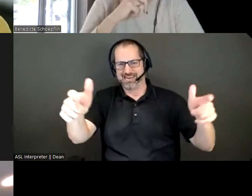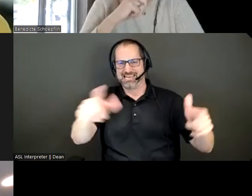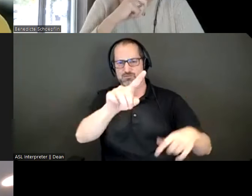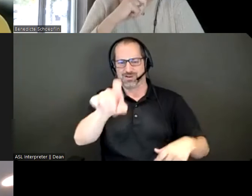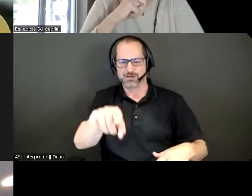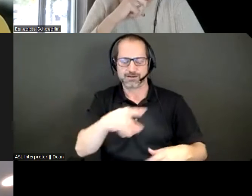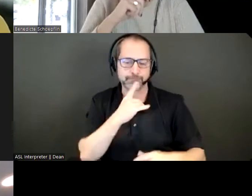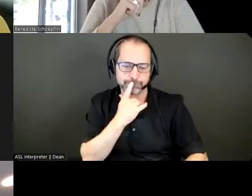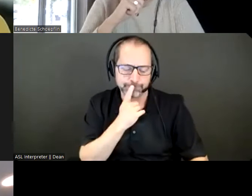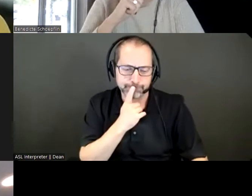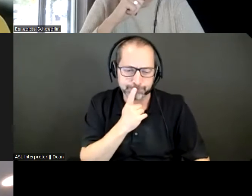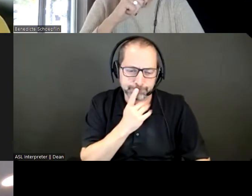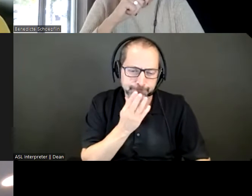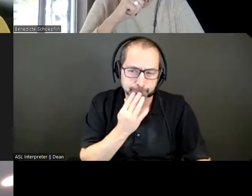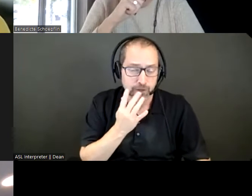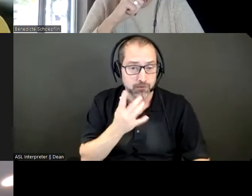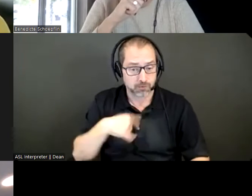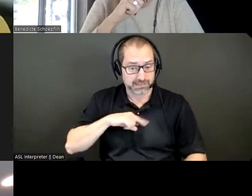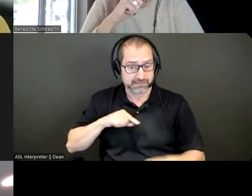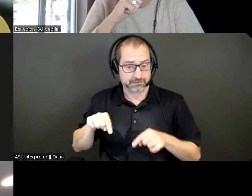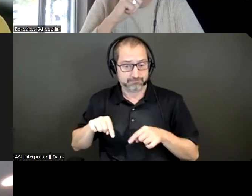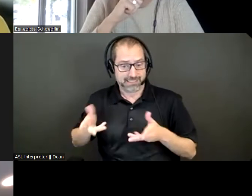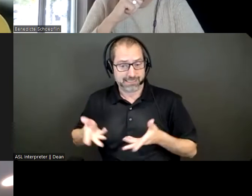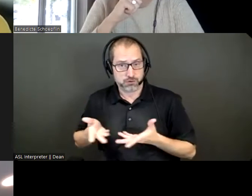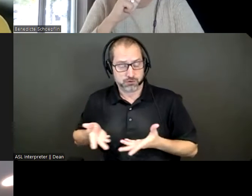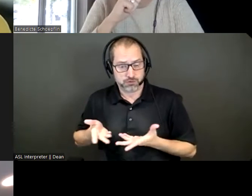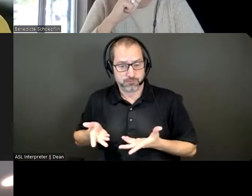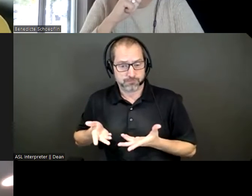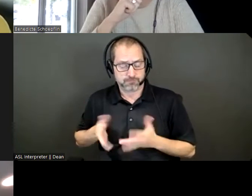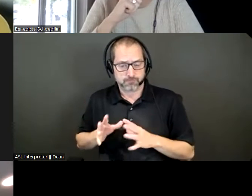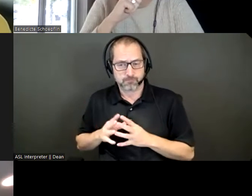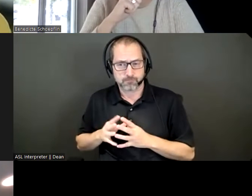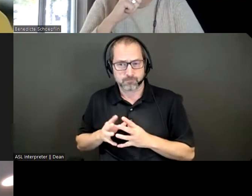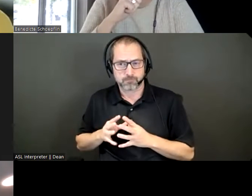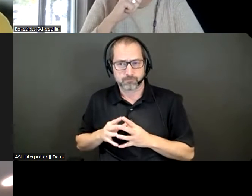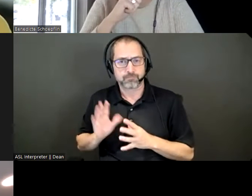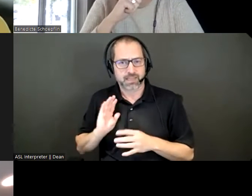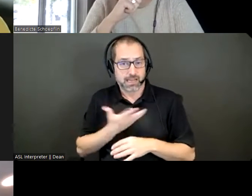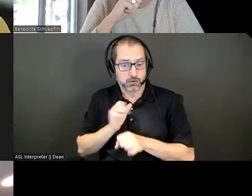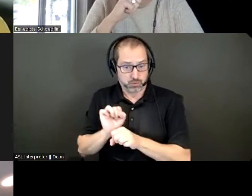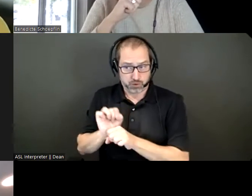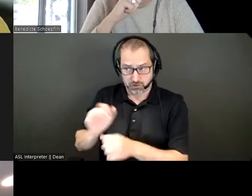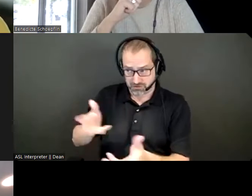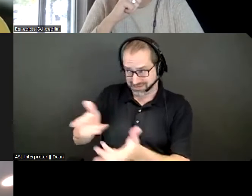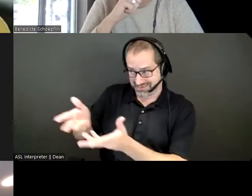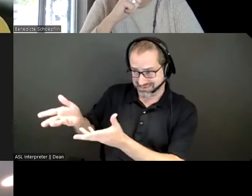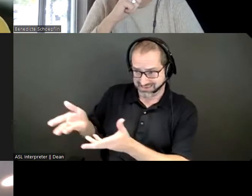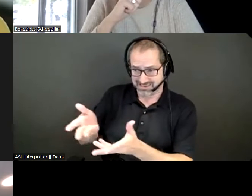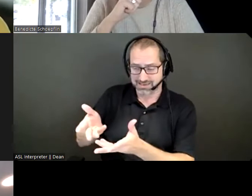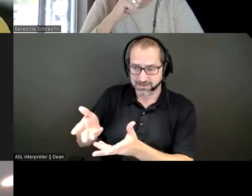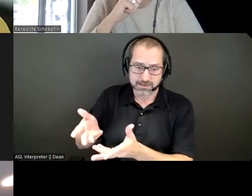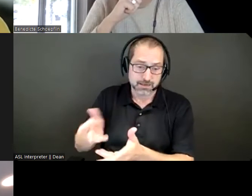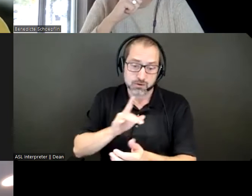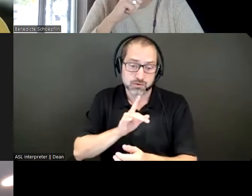I guess kind of for us out here, and the work that we're up to, it's kind of like a real simple